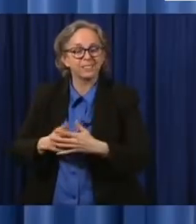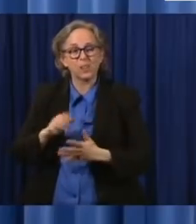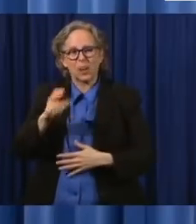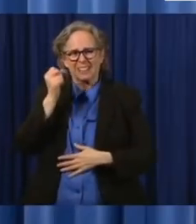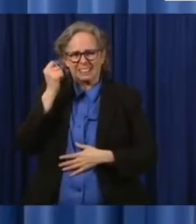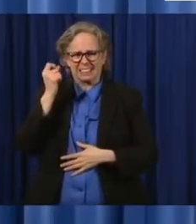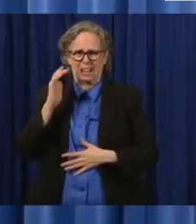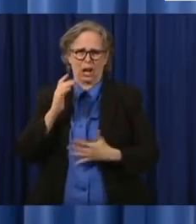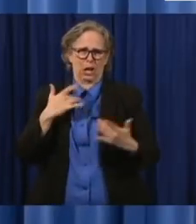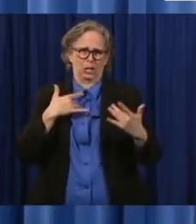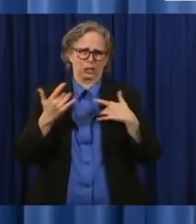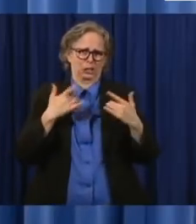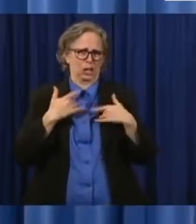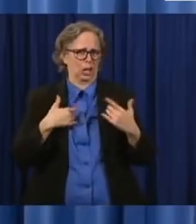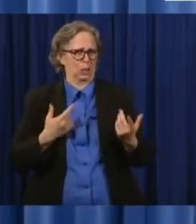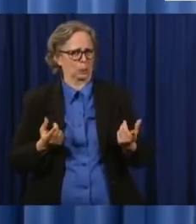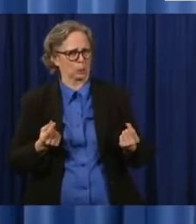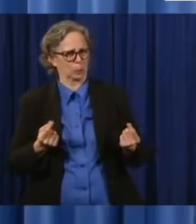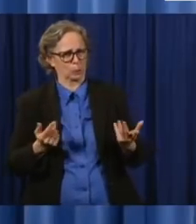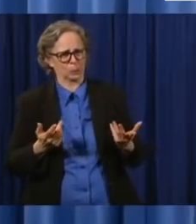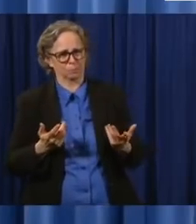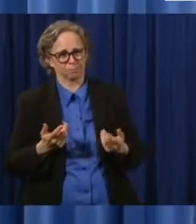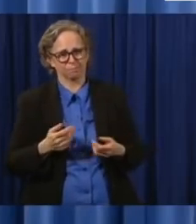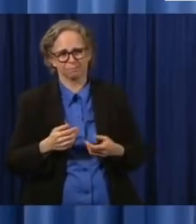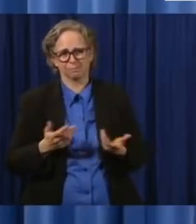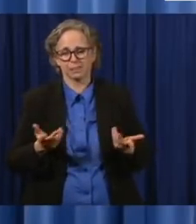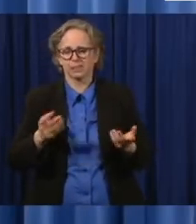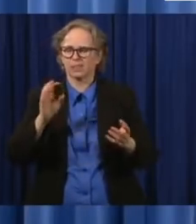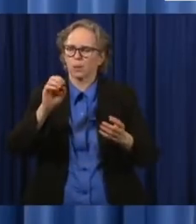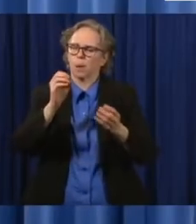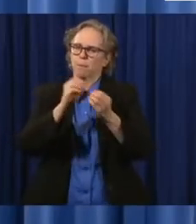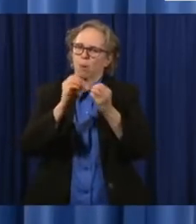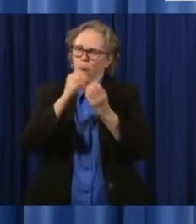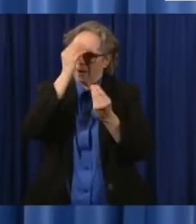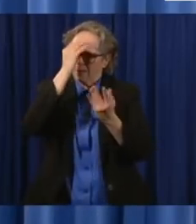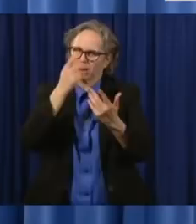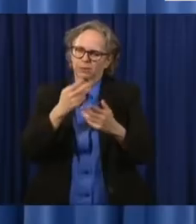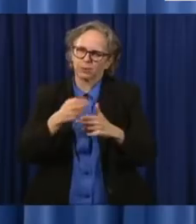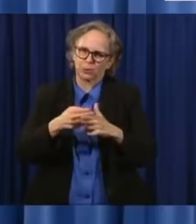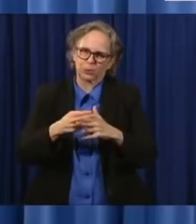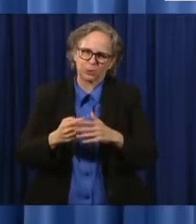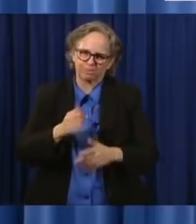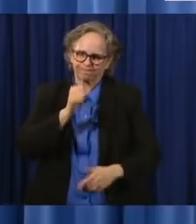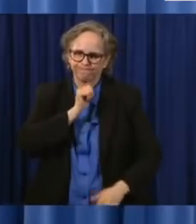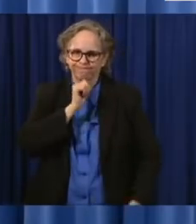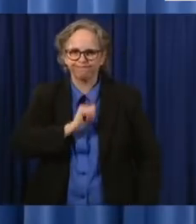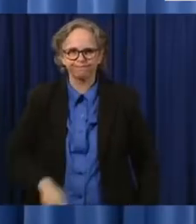about. We'll have more when we do. Thank you, Governor.